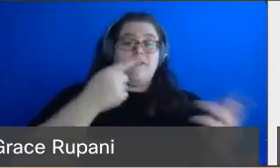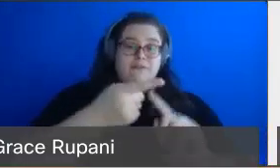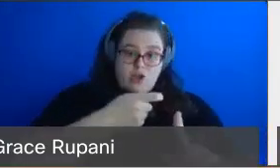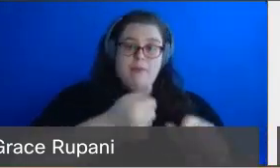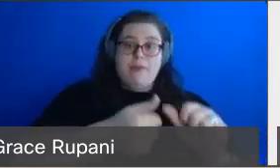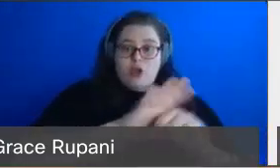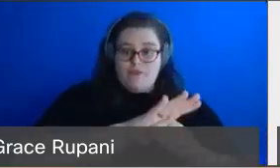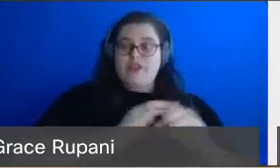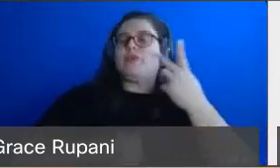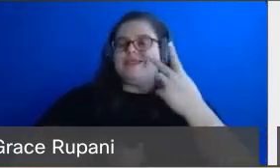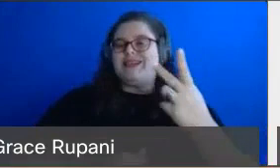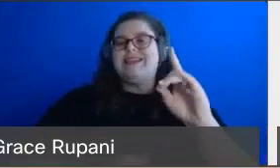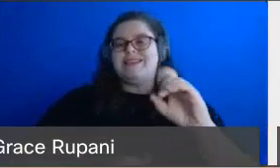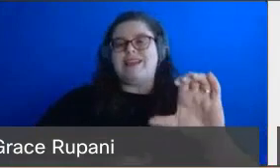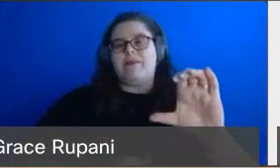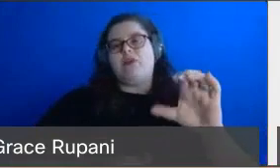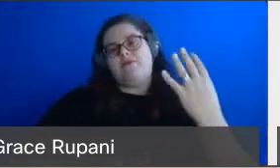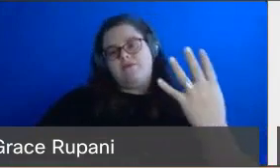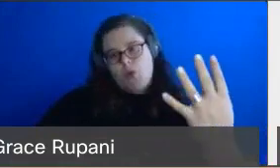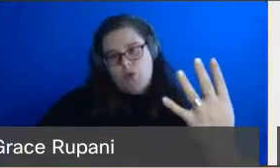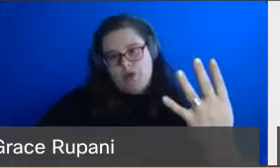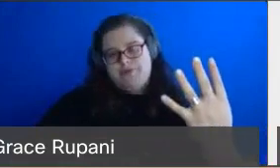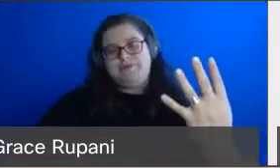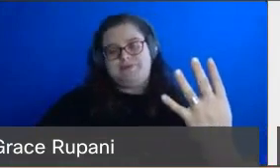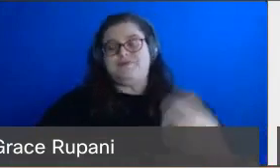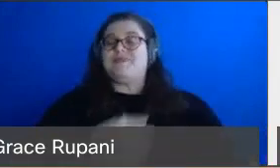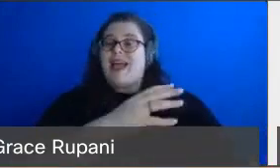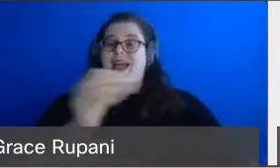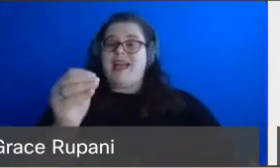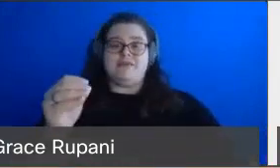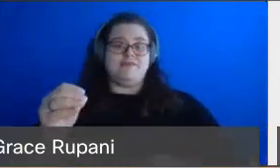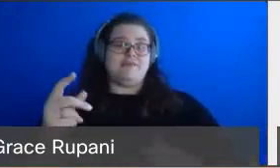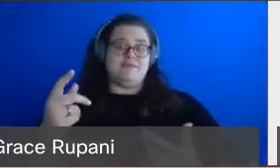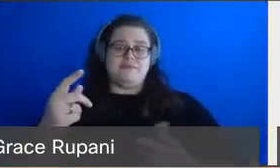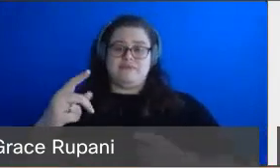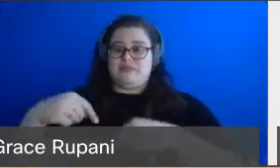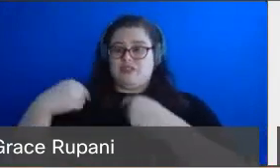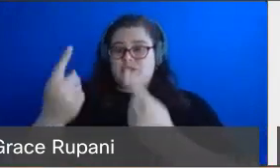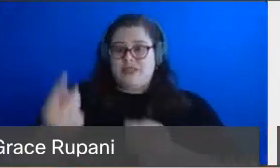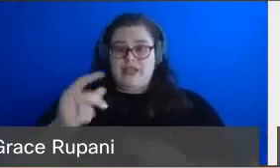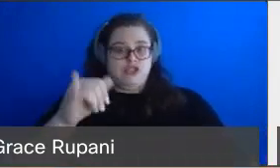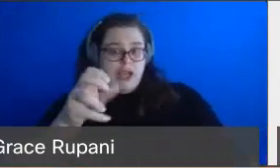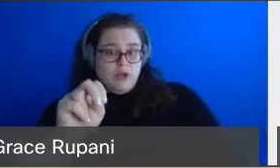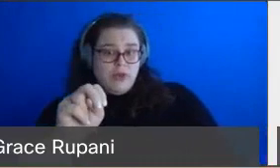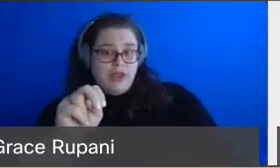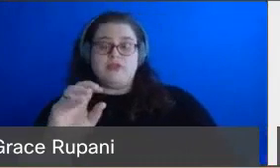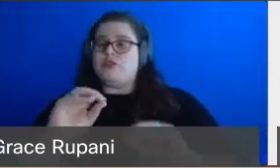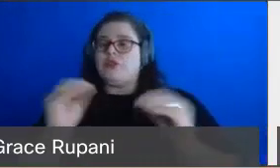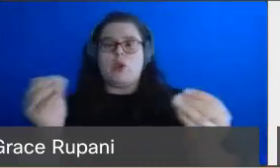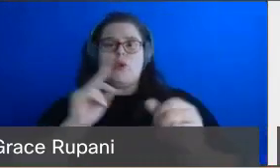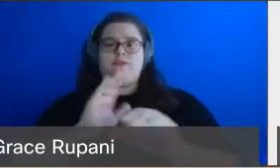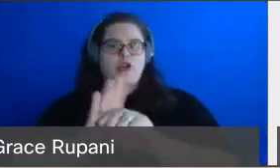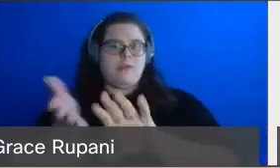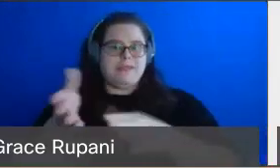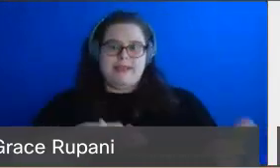in December from COVID, and to date, no confirmed COVID deaths in